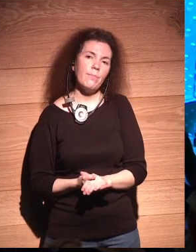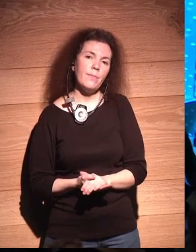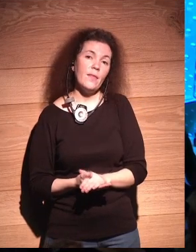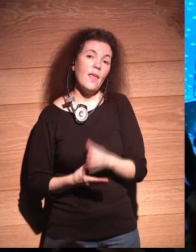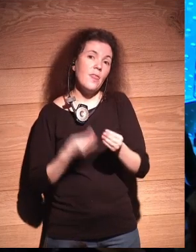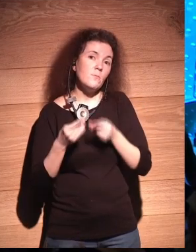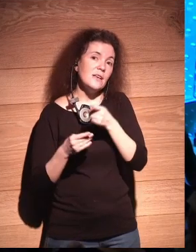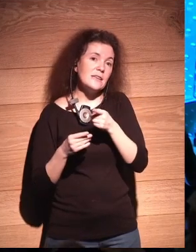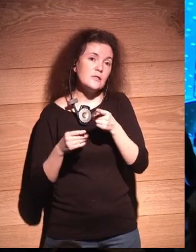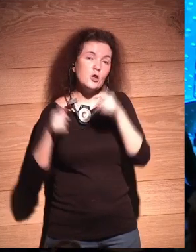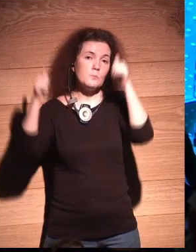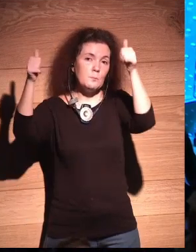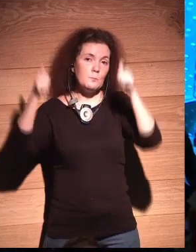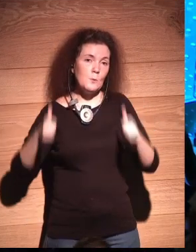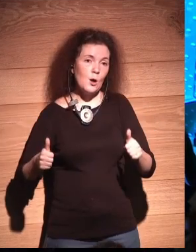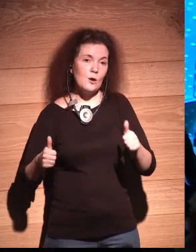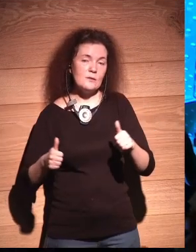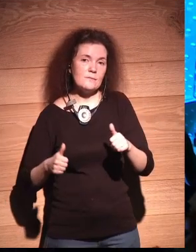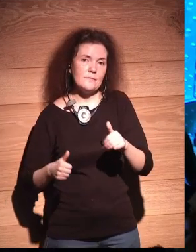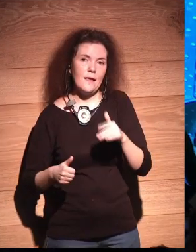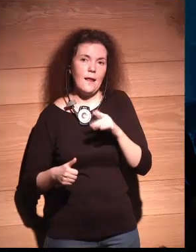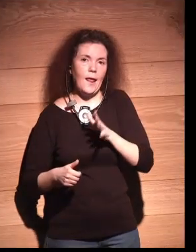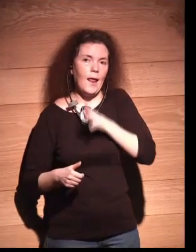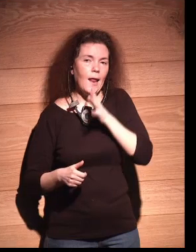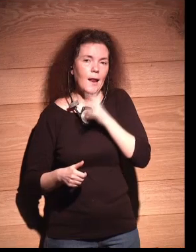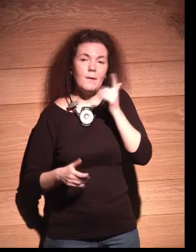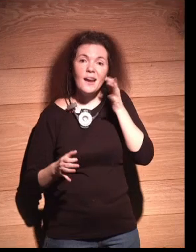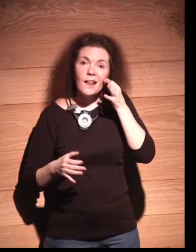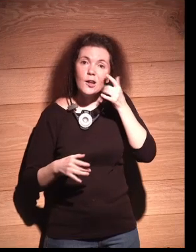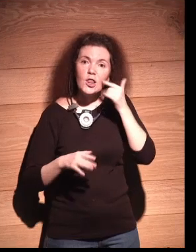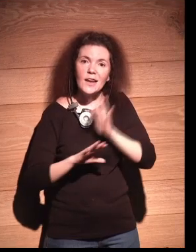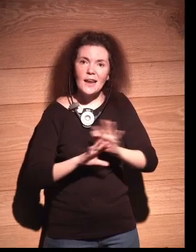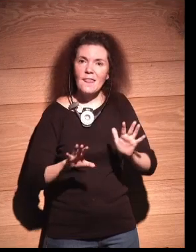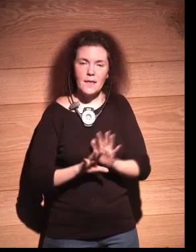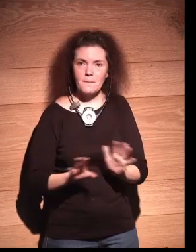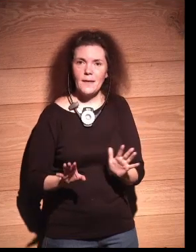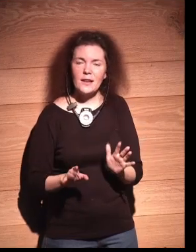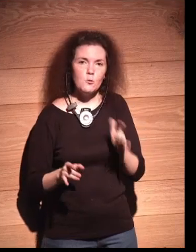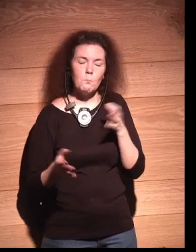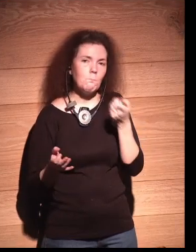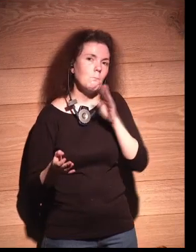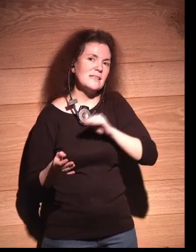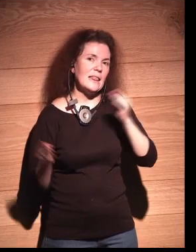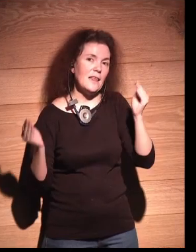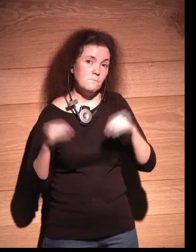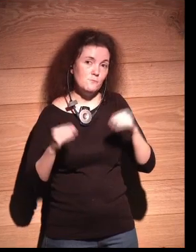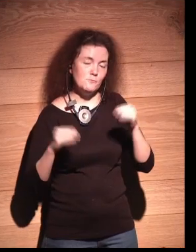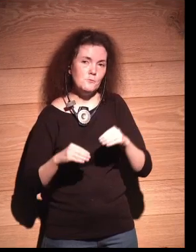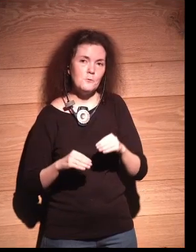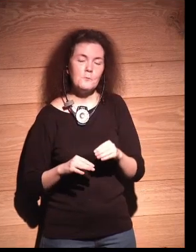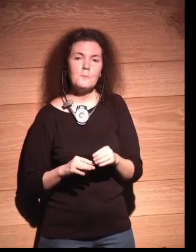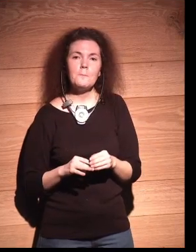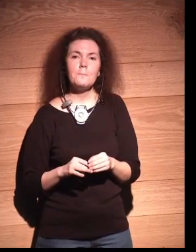with anything, really. So it was just absurd. And I was very